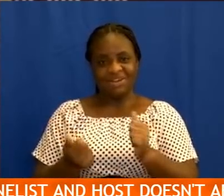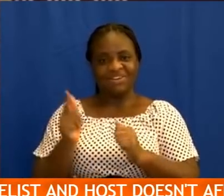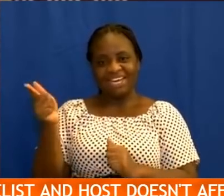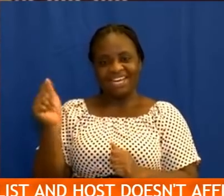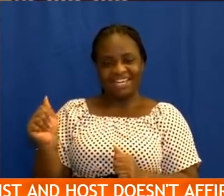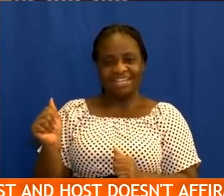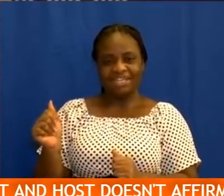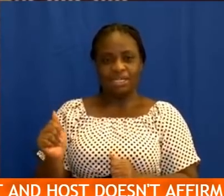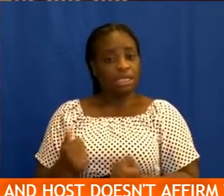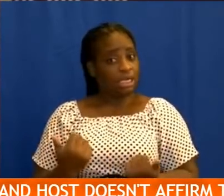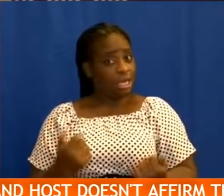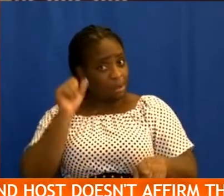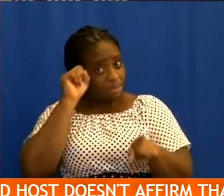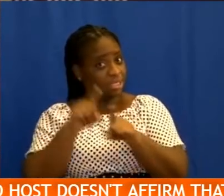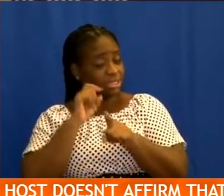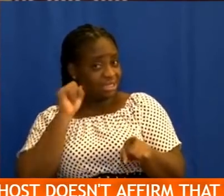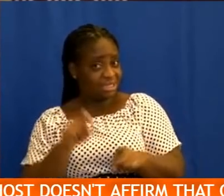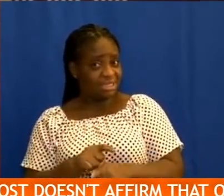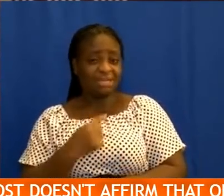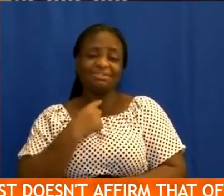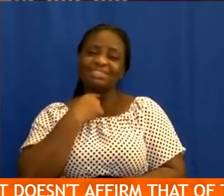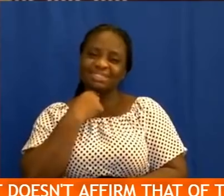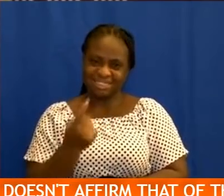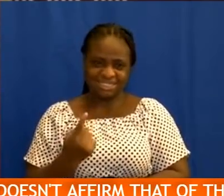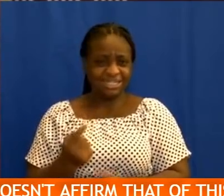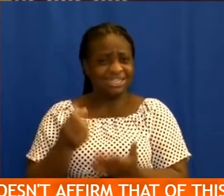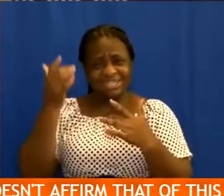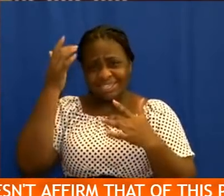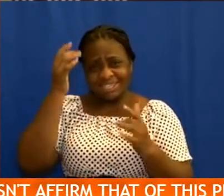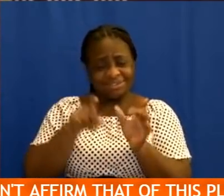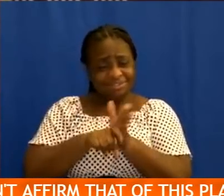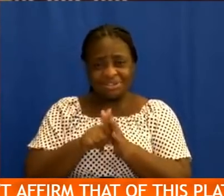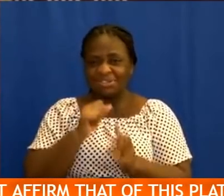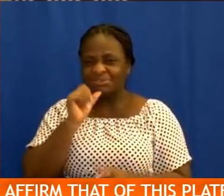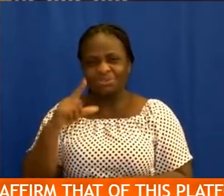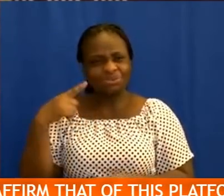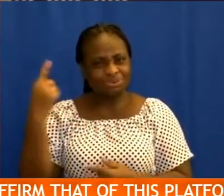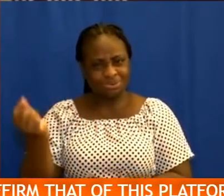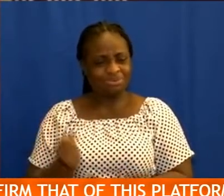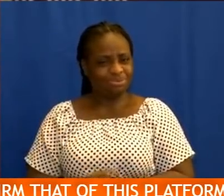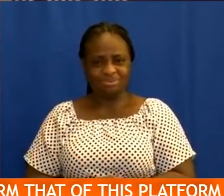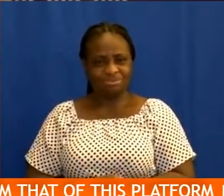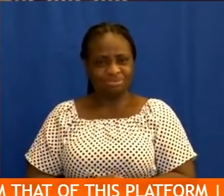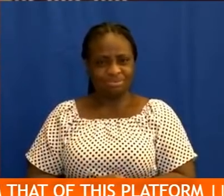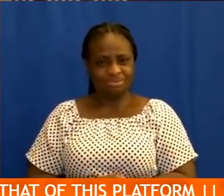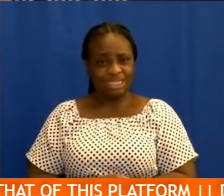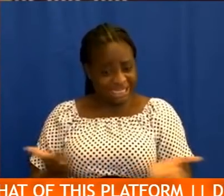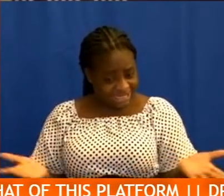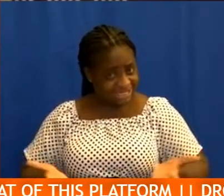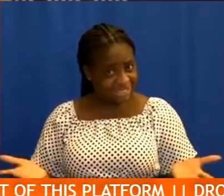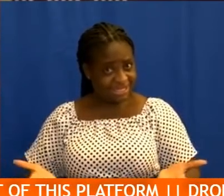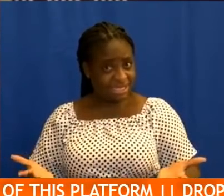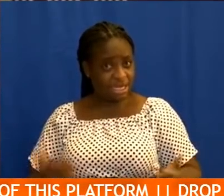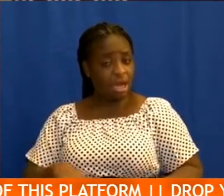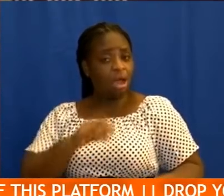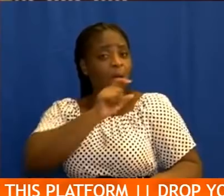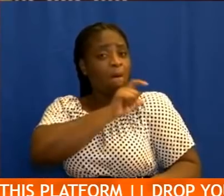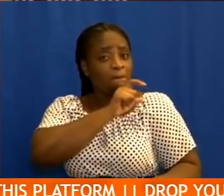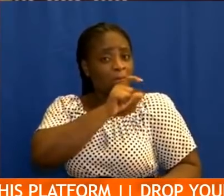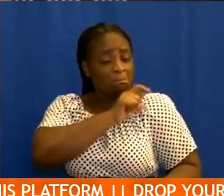anya mime iwi akesi hila e yako e wo ehe e ko amla